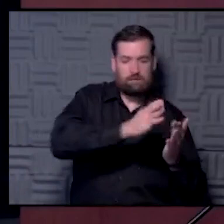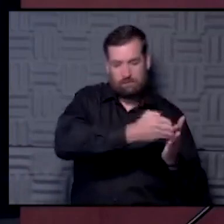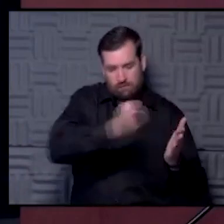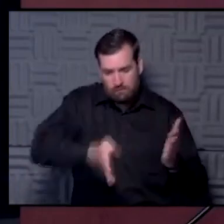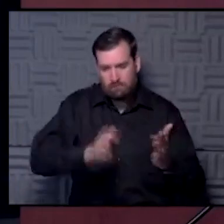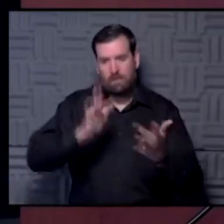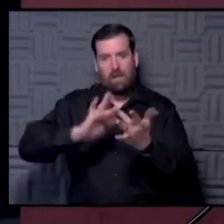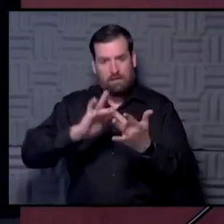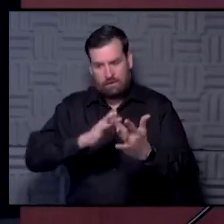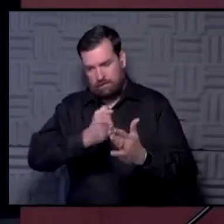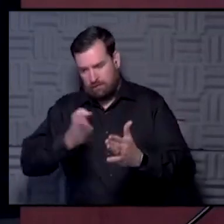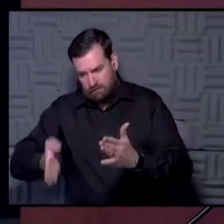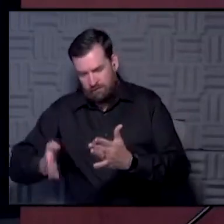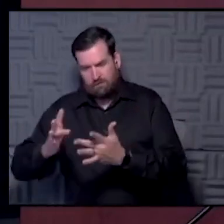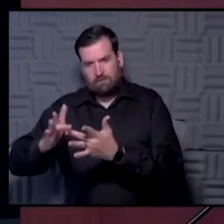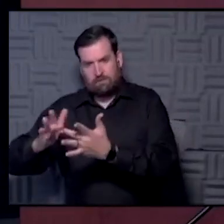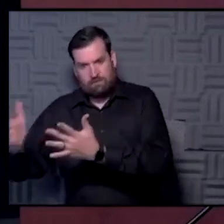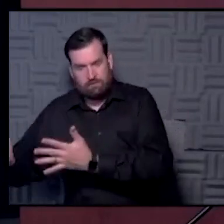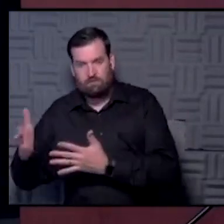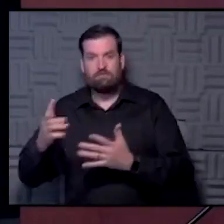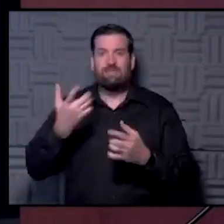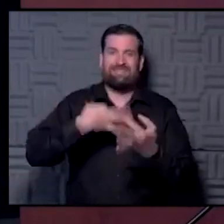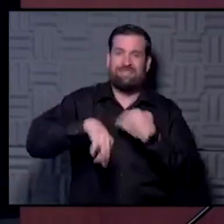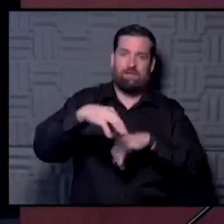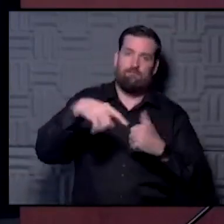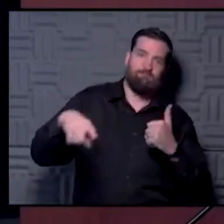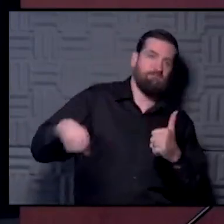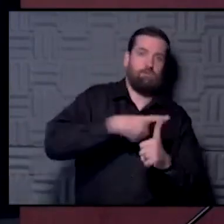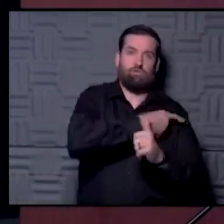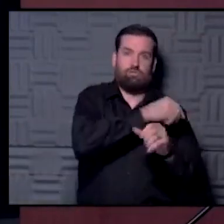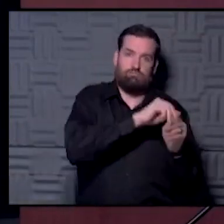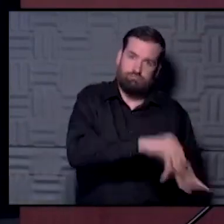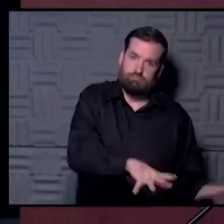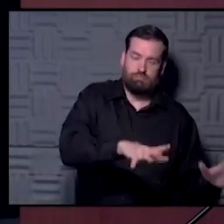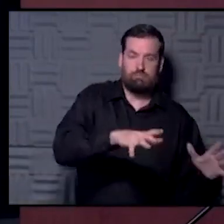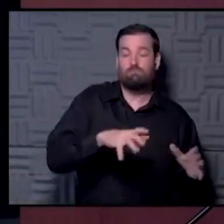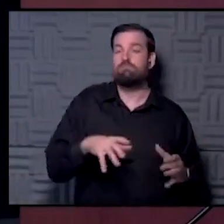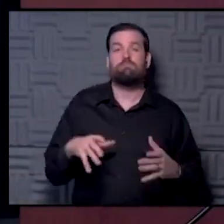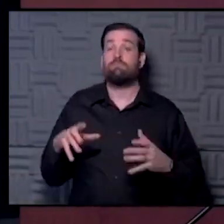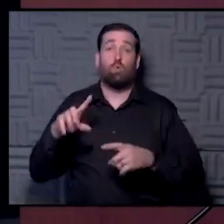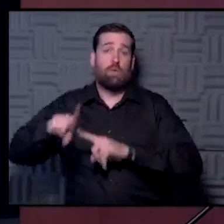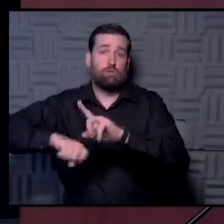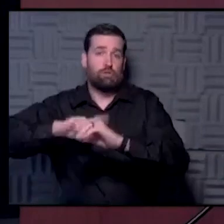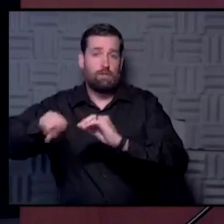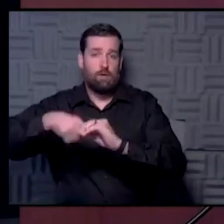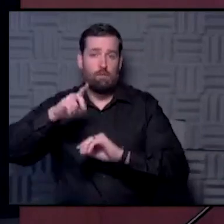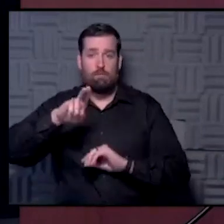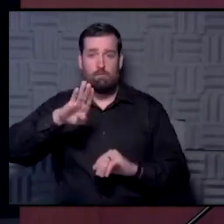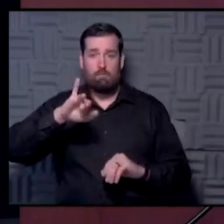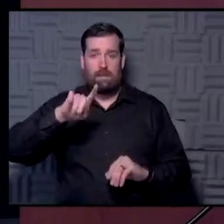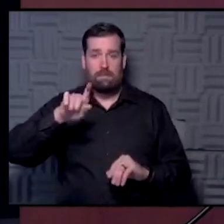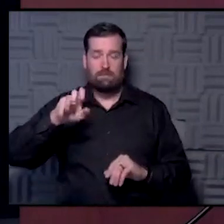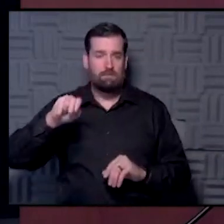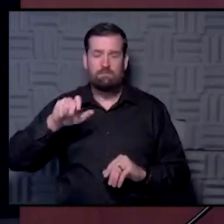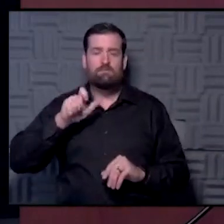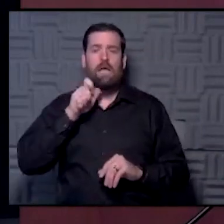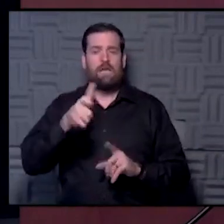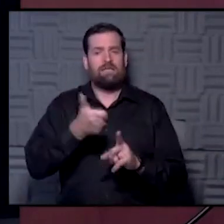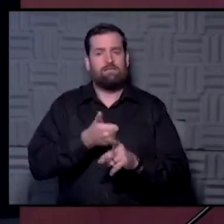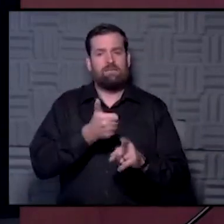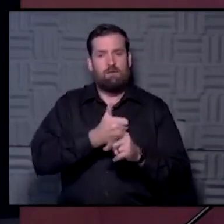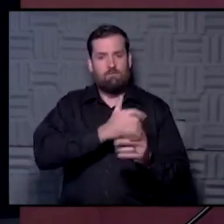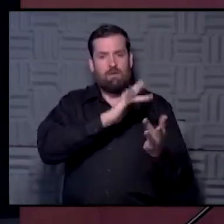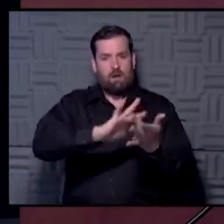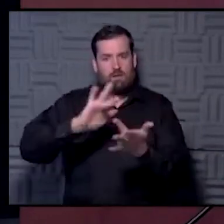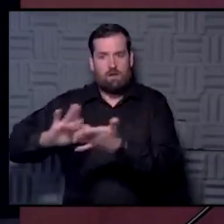contacts? So at this point, the concern maybe about Biden isn't that Biden was a contact